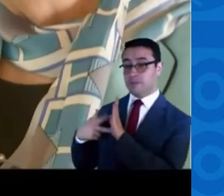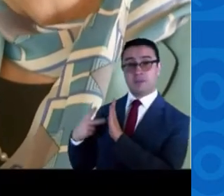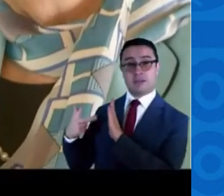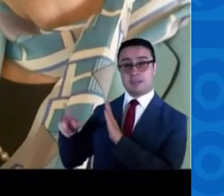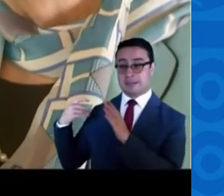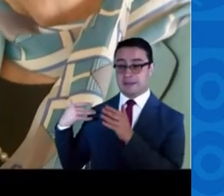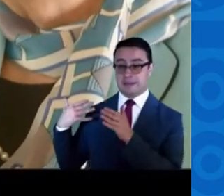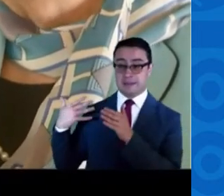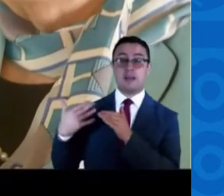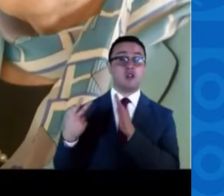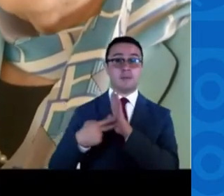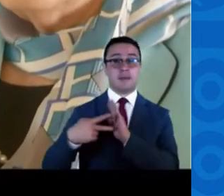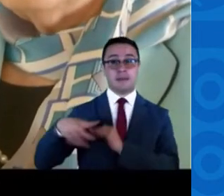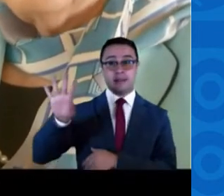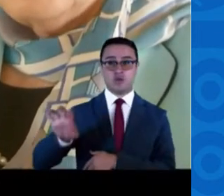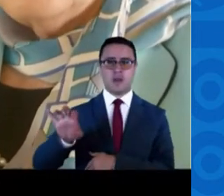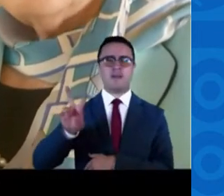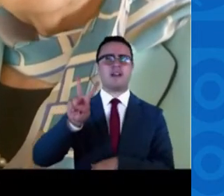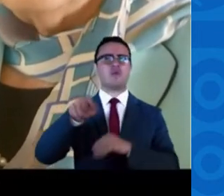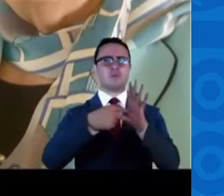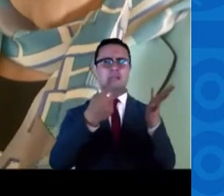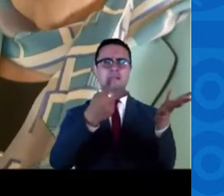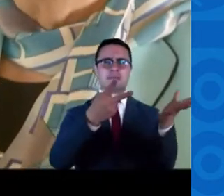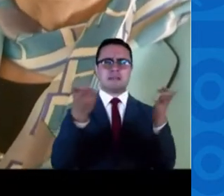been over